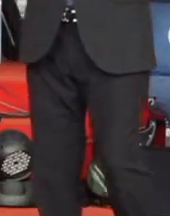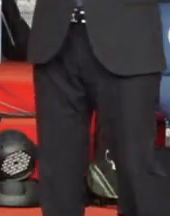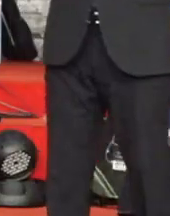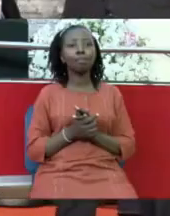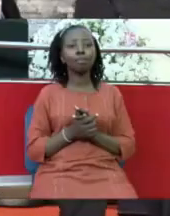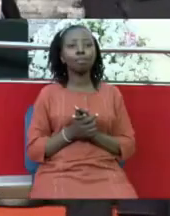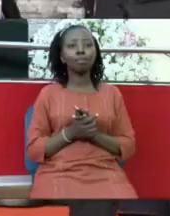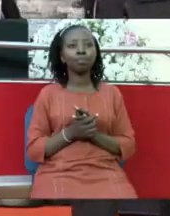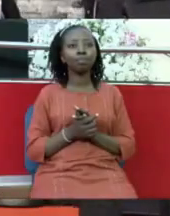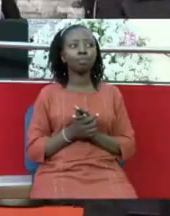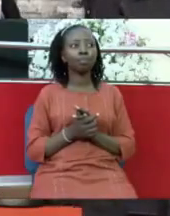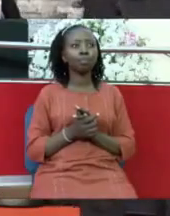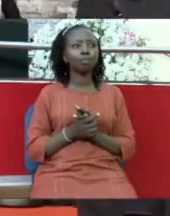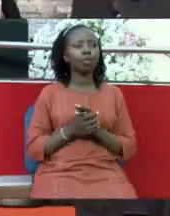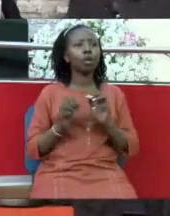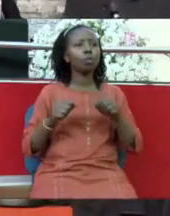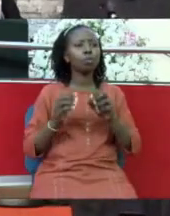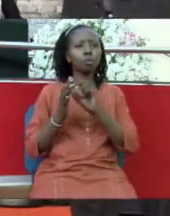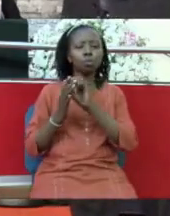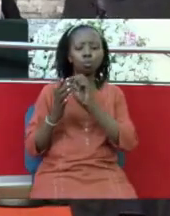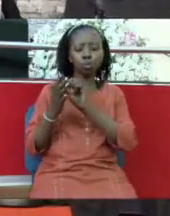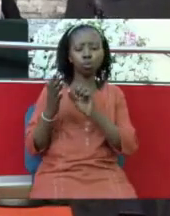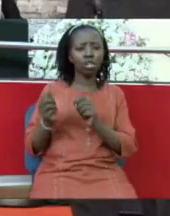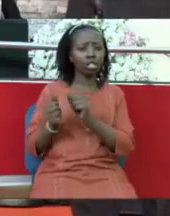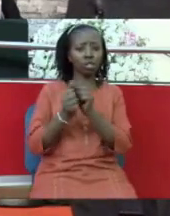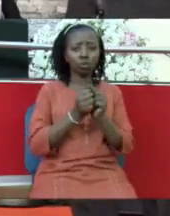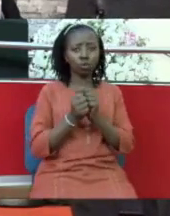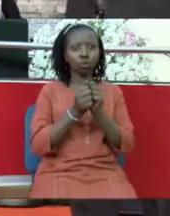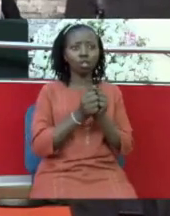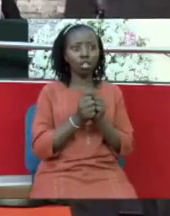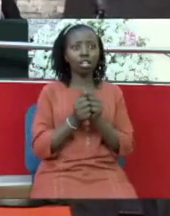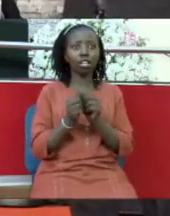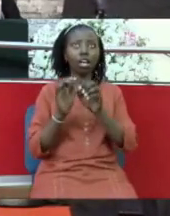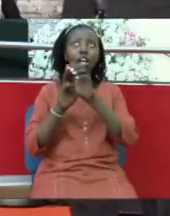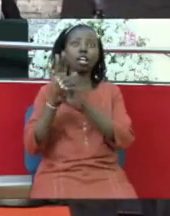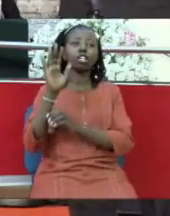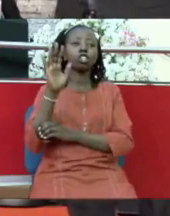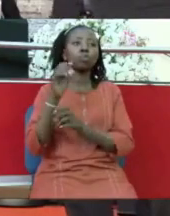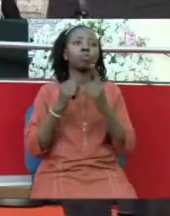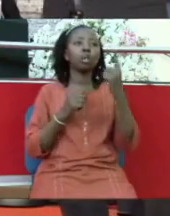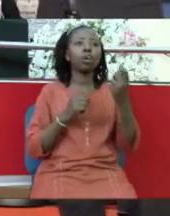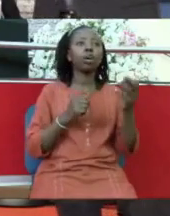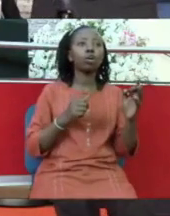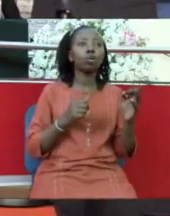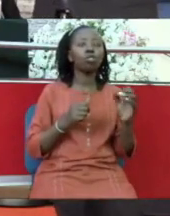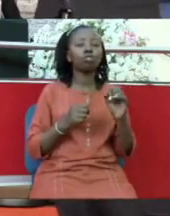Efeso 6. Can be read together with the chapter 1 of Joshua.